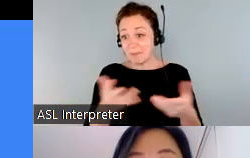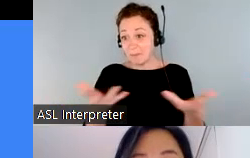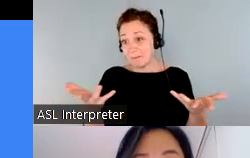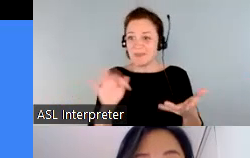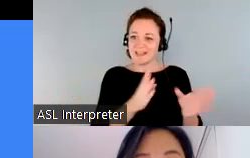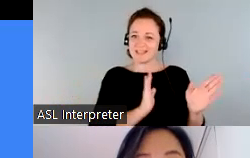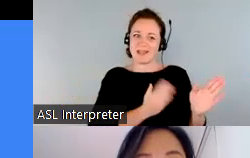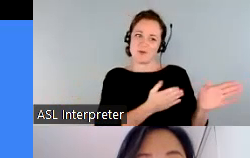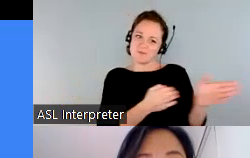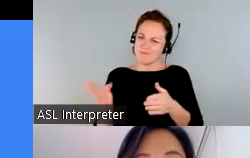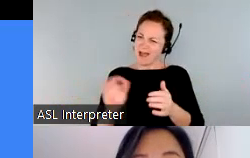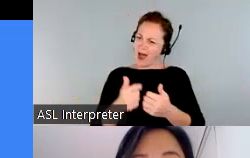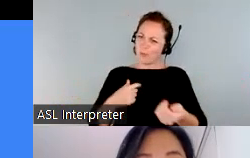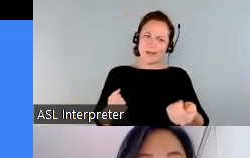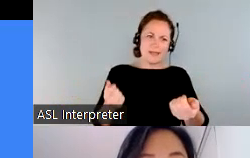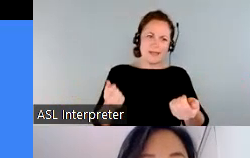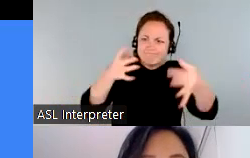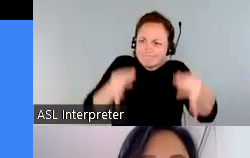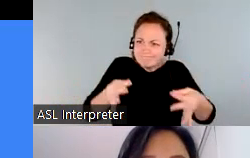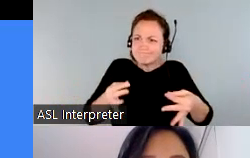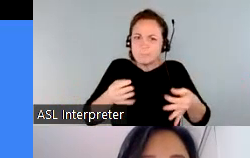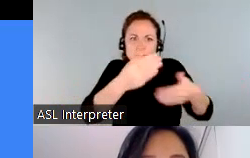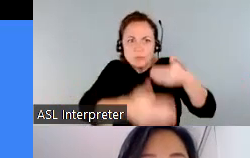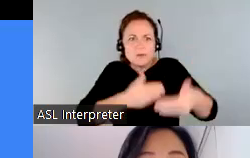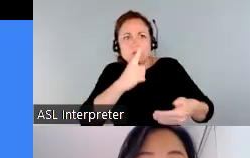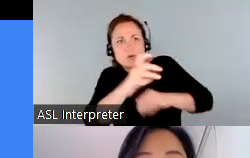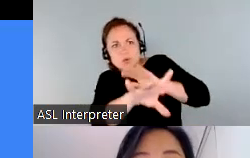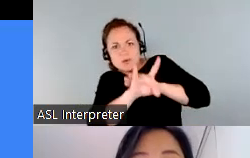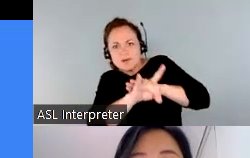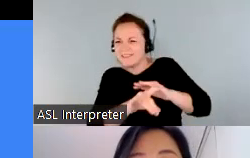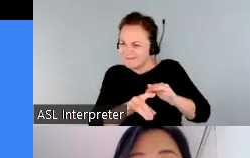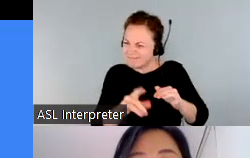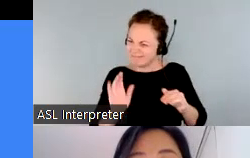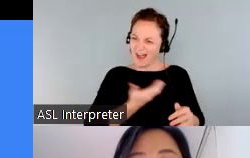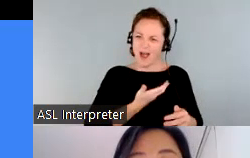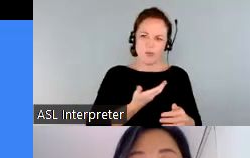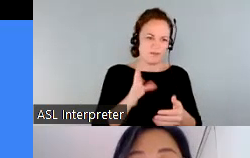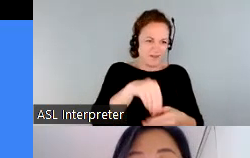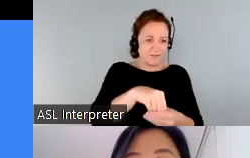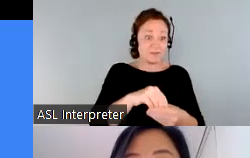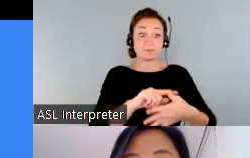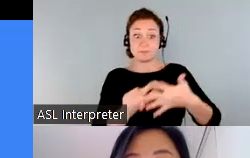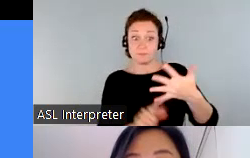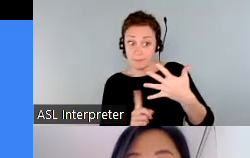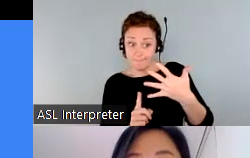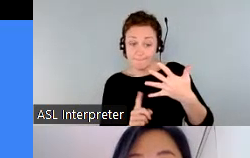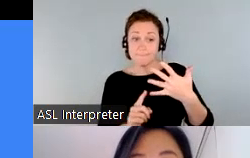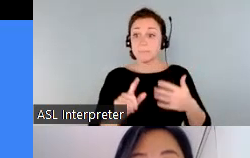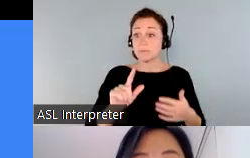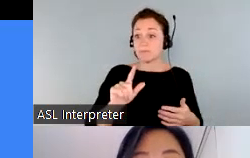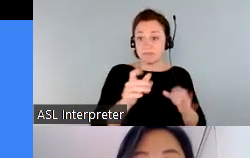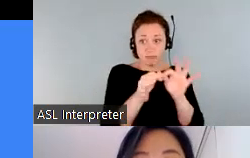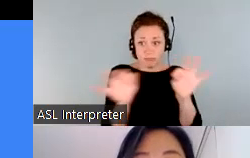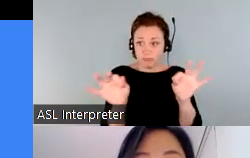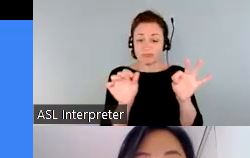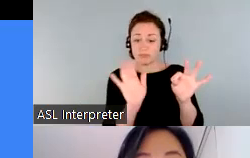that's how we have our say in our municipal election process. We also on our website have links to advocacy campaigns and